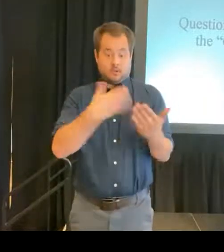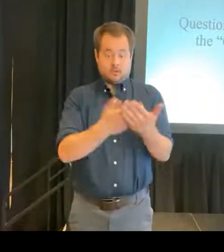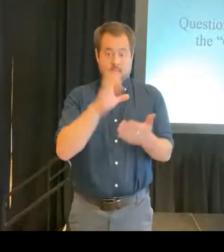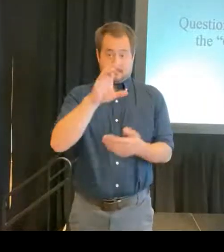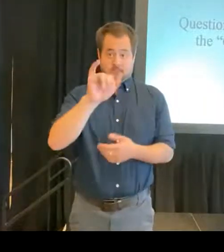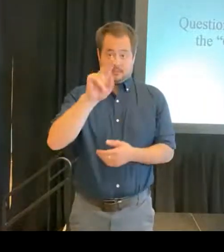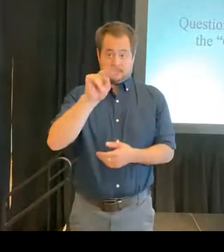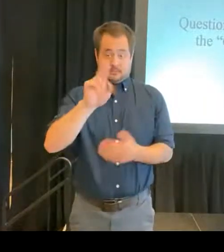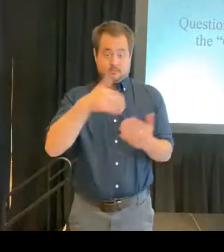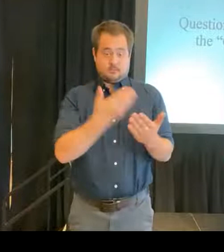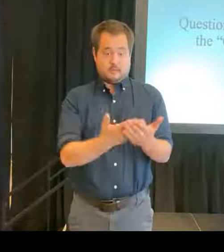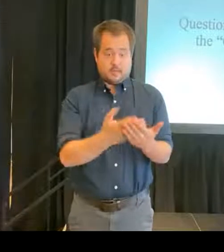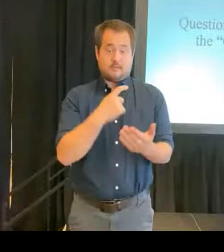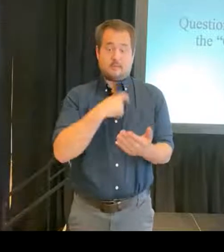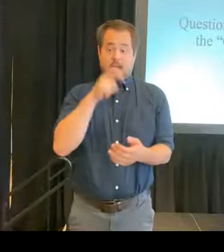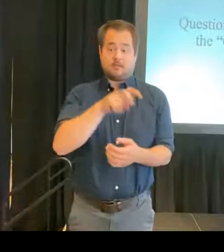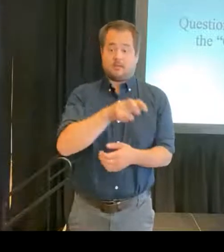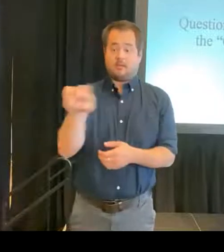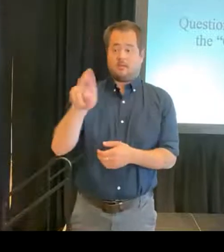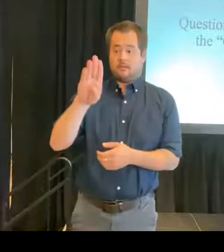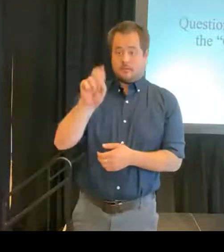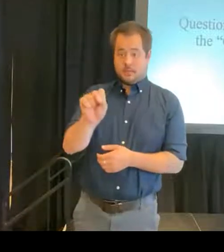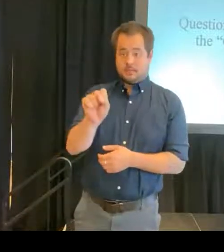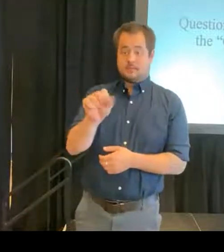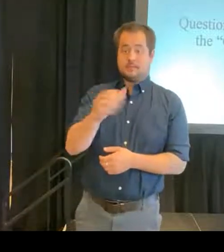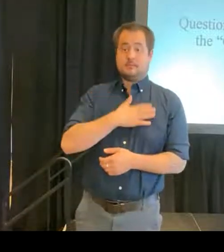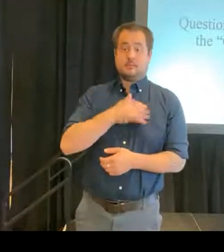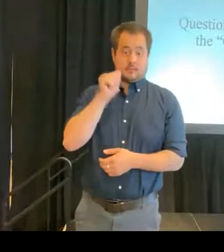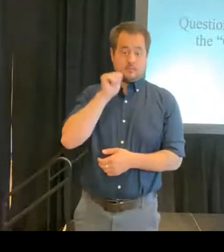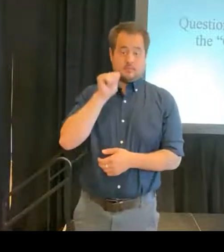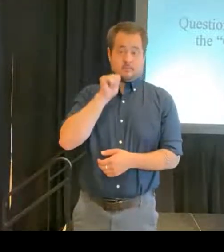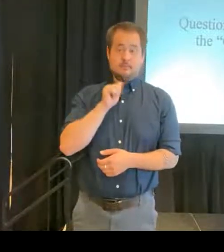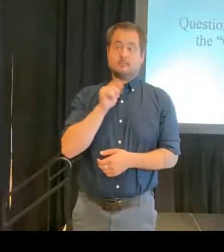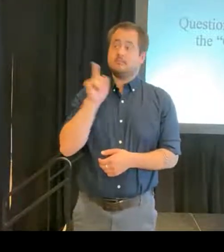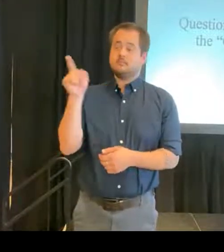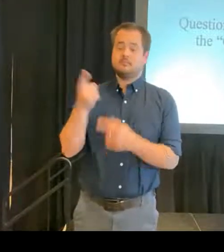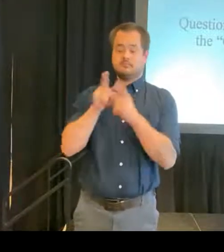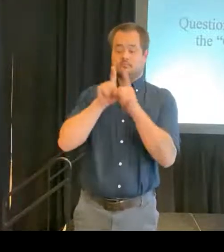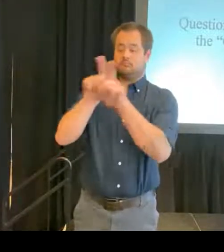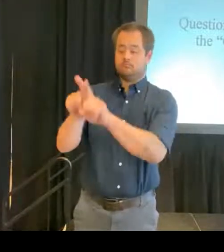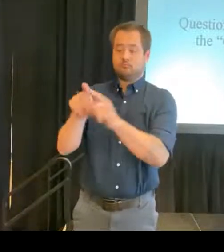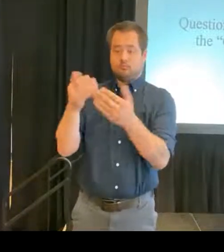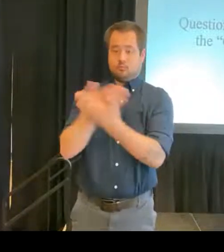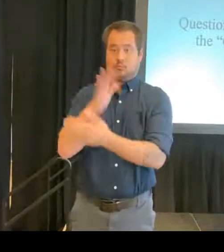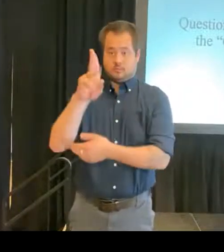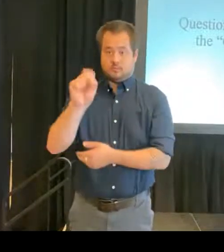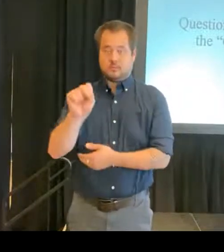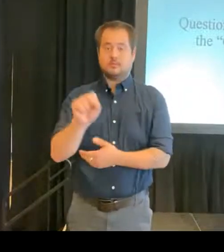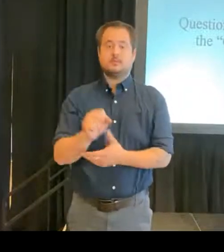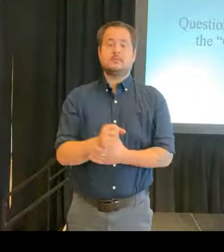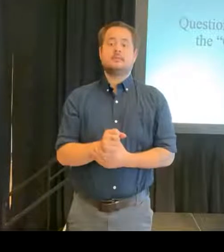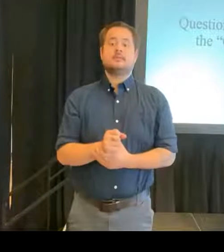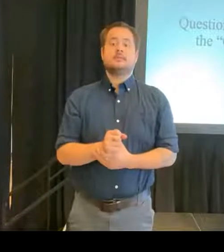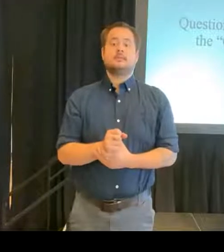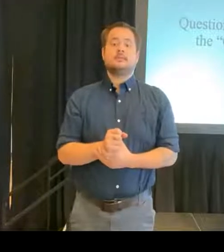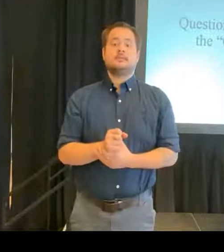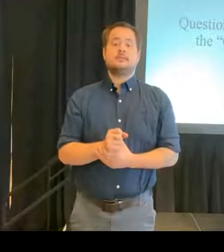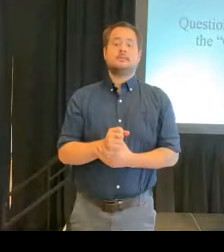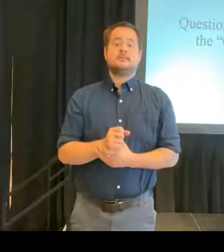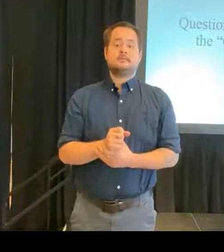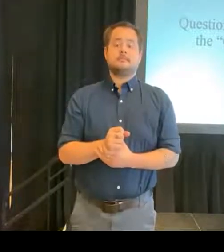we had to change buses. And she said, when we got on the bus that we